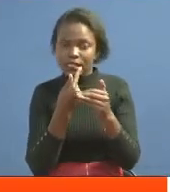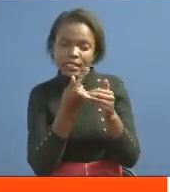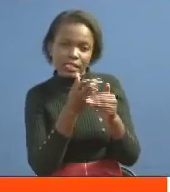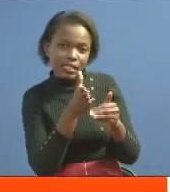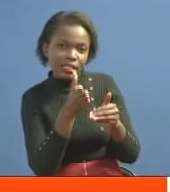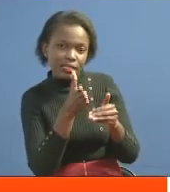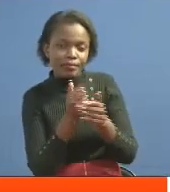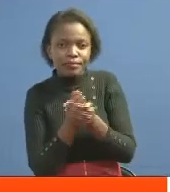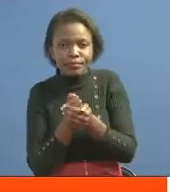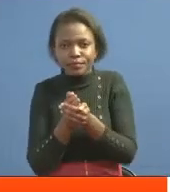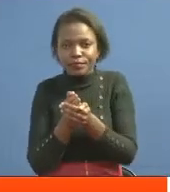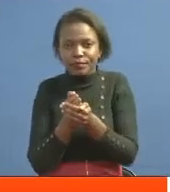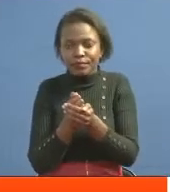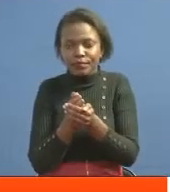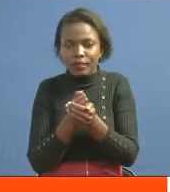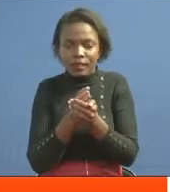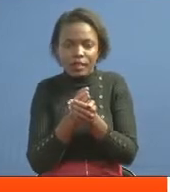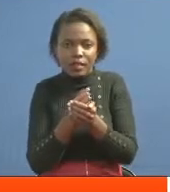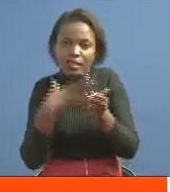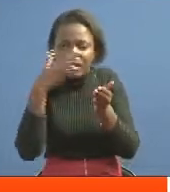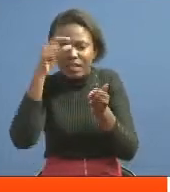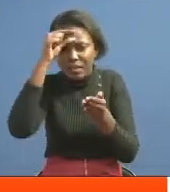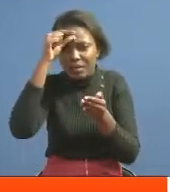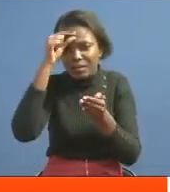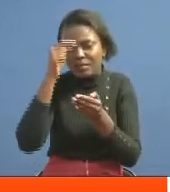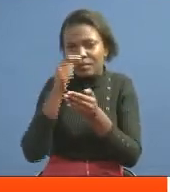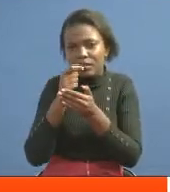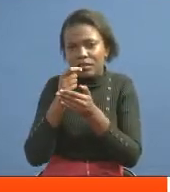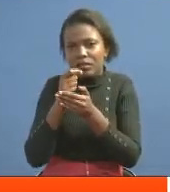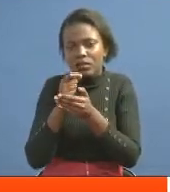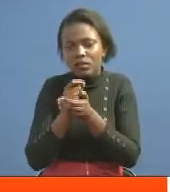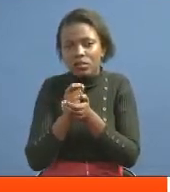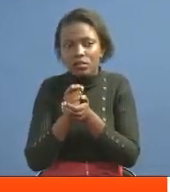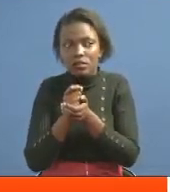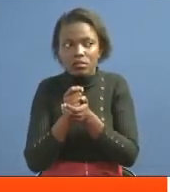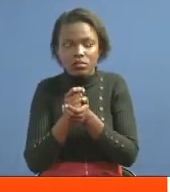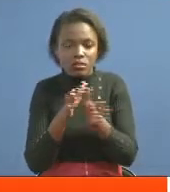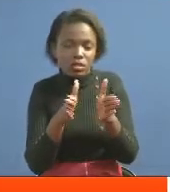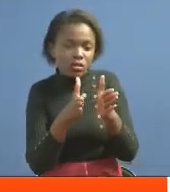the standoff between the government and USAID as a death sentence